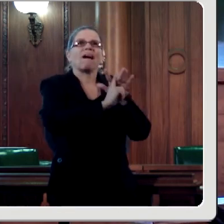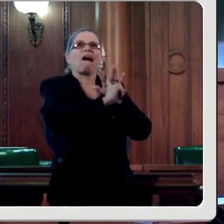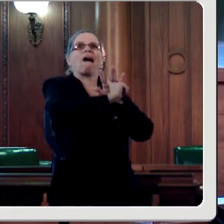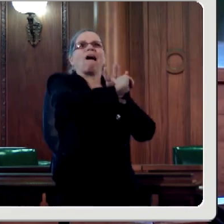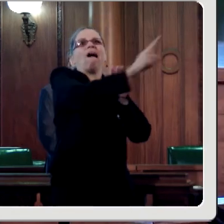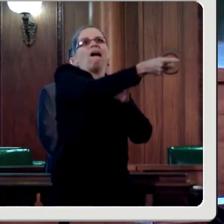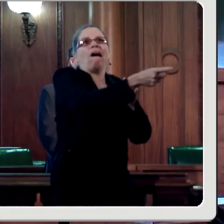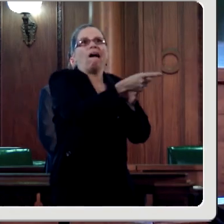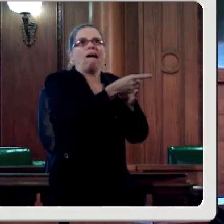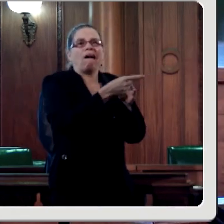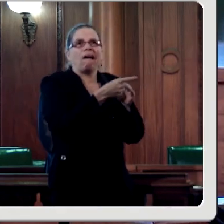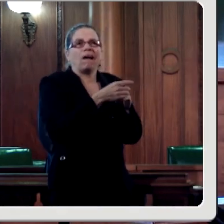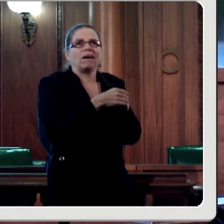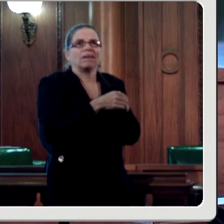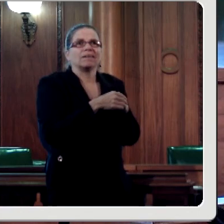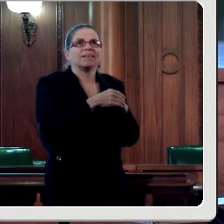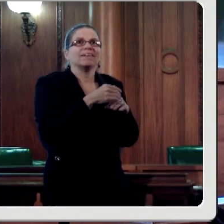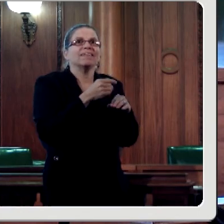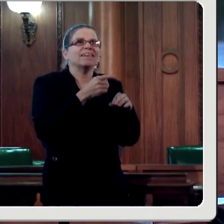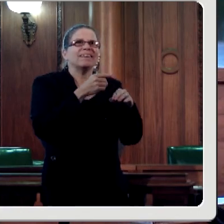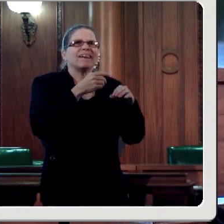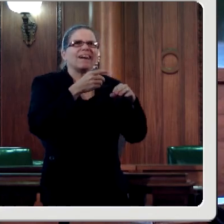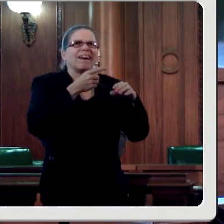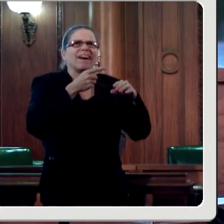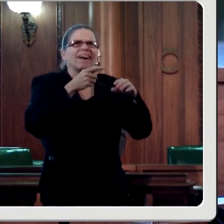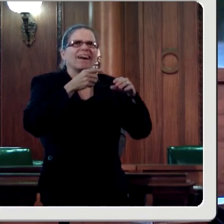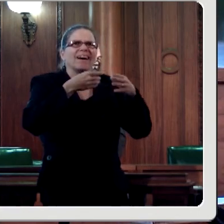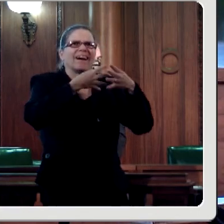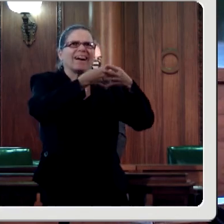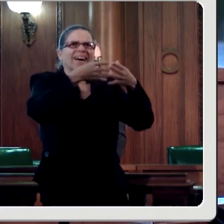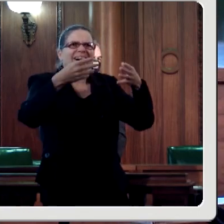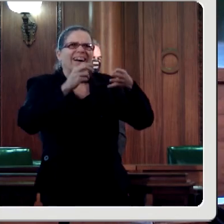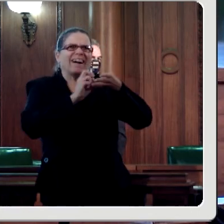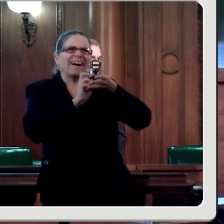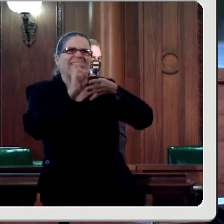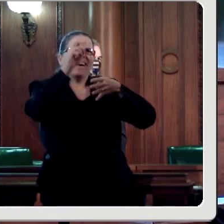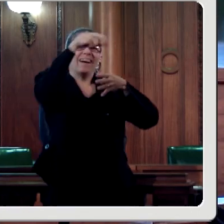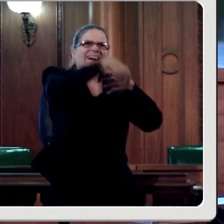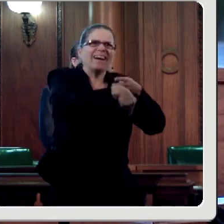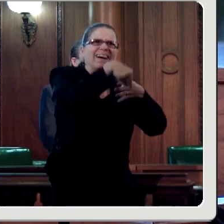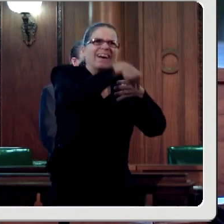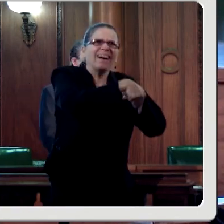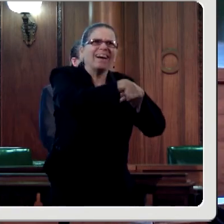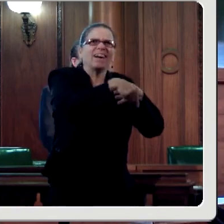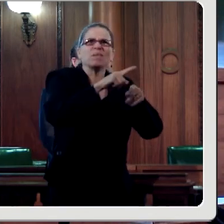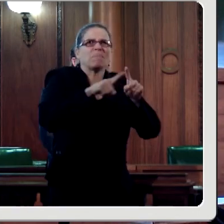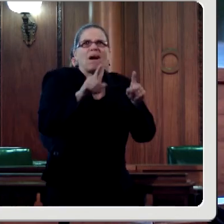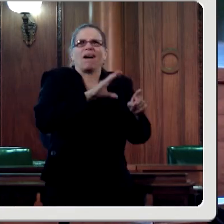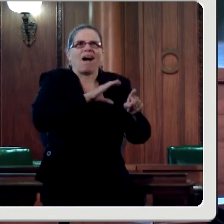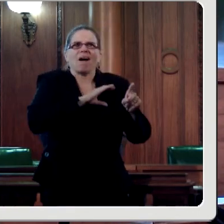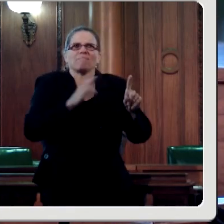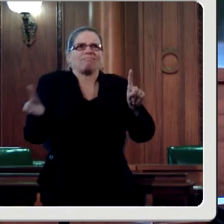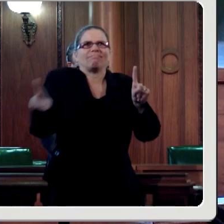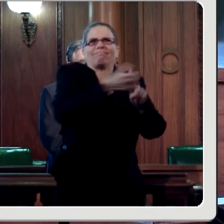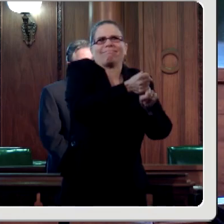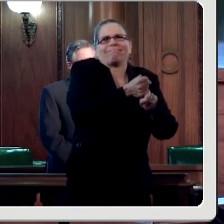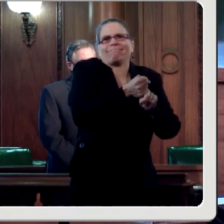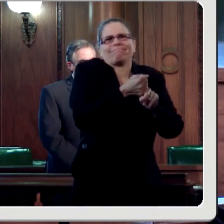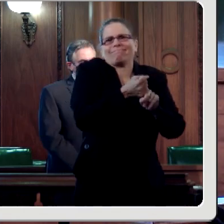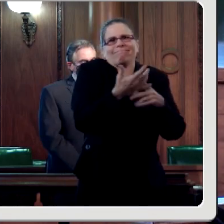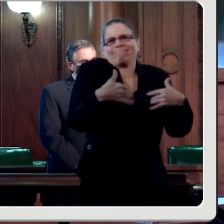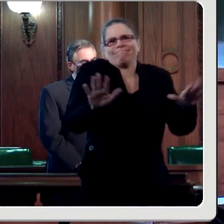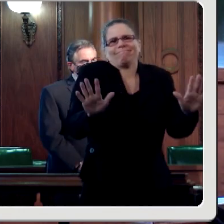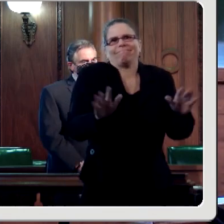floor railings into a courtyard. We were able to make the arrest, recover a high capacity loaded firearm, heroin,